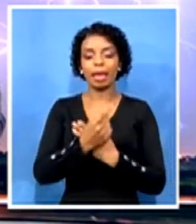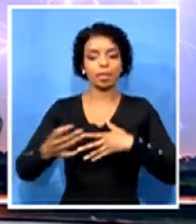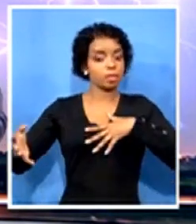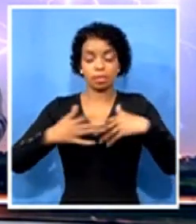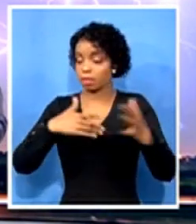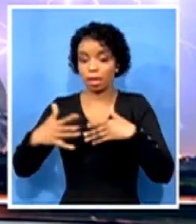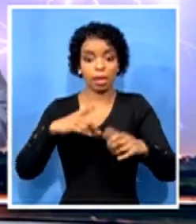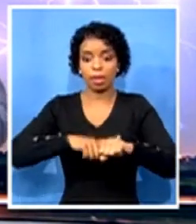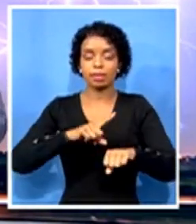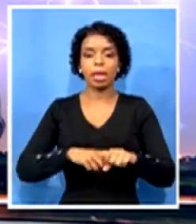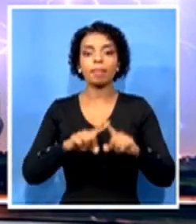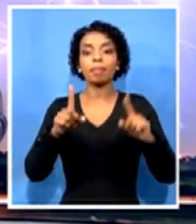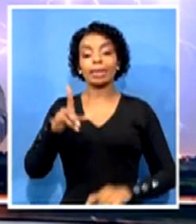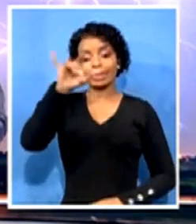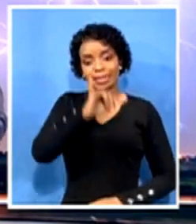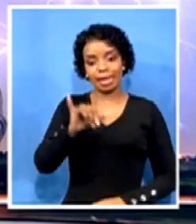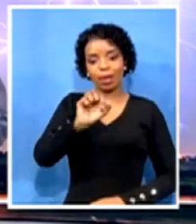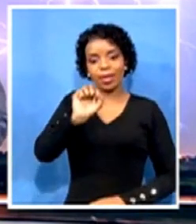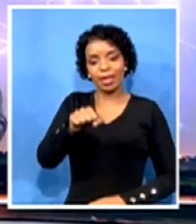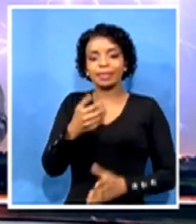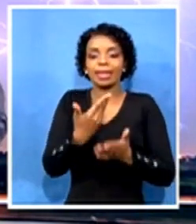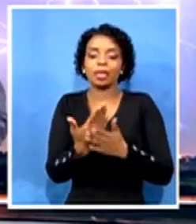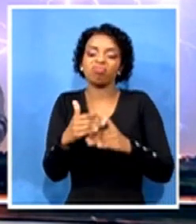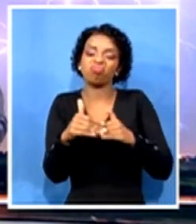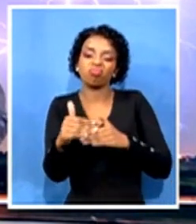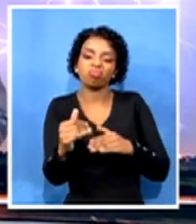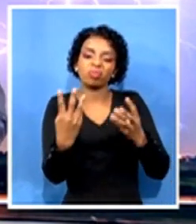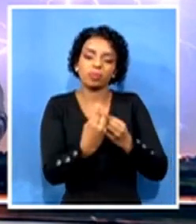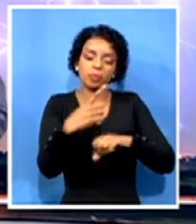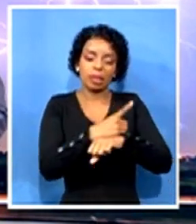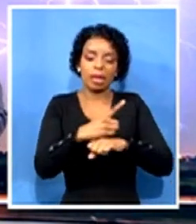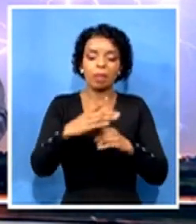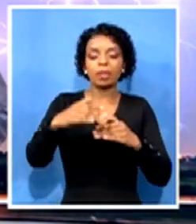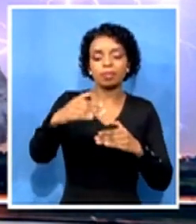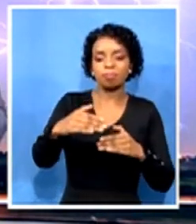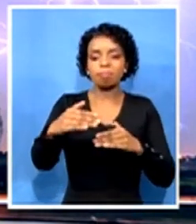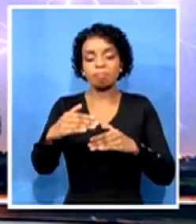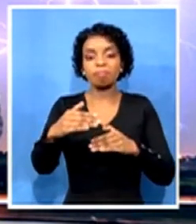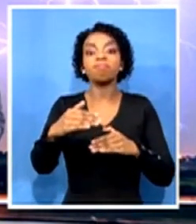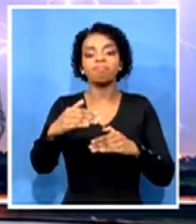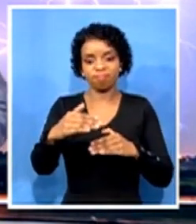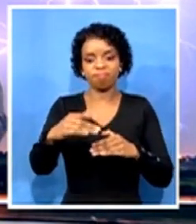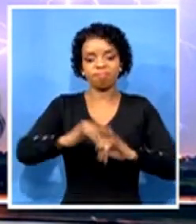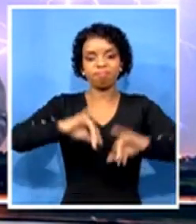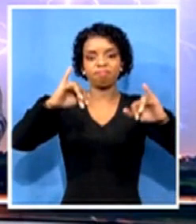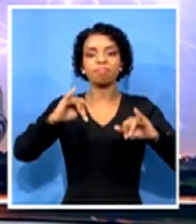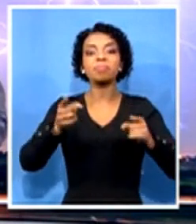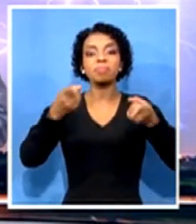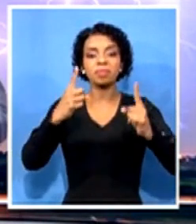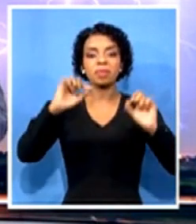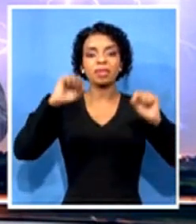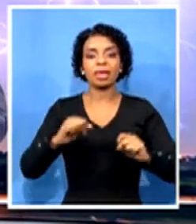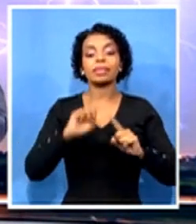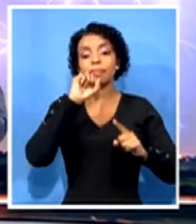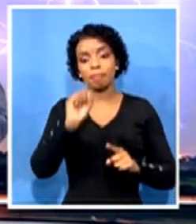few hours to come, and it is still extremely dangerous. So this is why we need to be alert. When a yellow warning is issued,